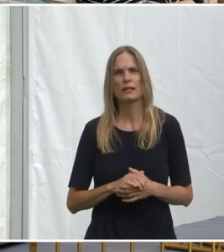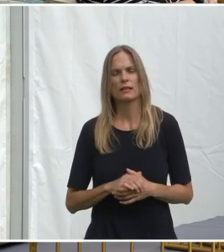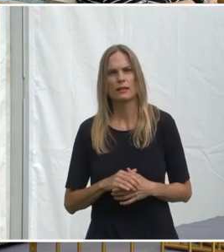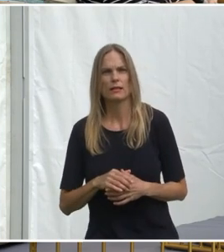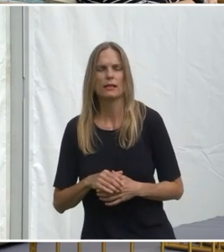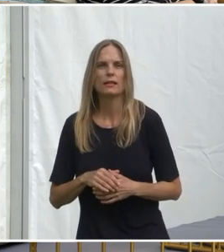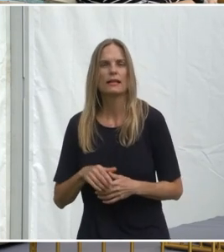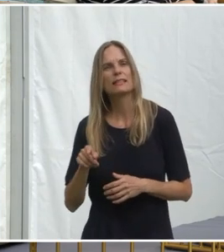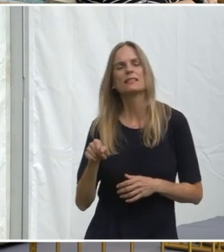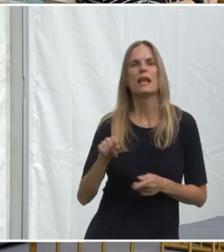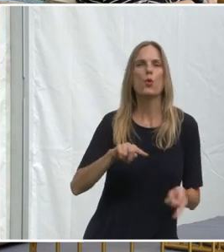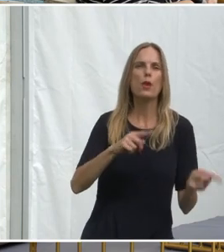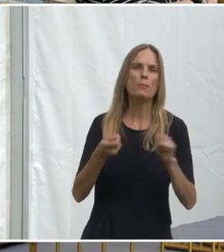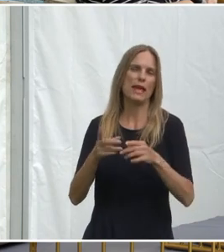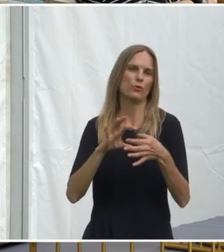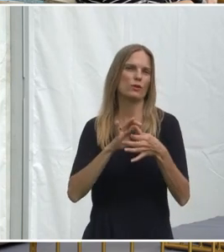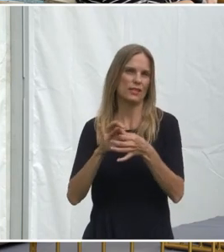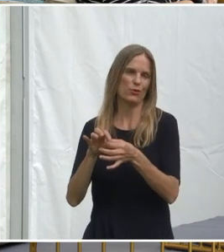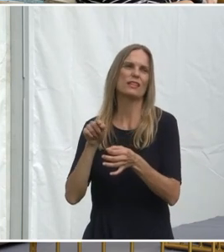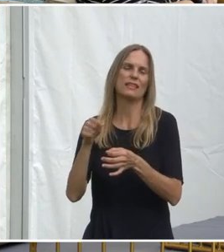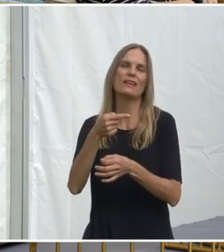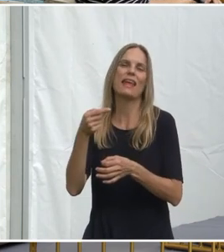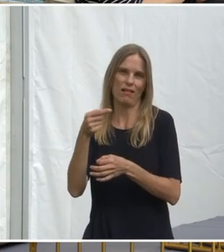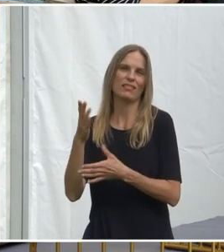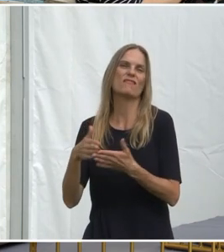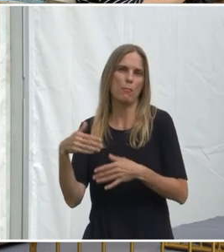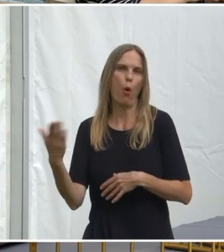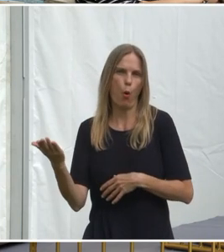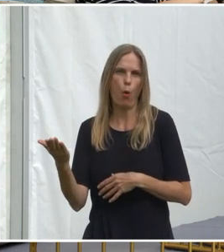ongoing transformation, that it's really difficult to